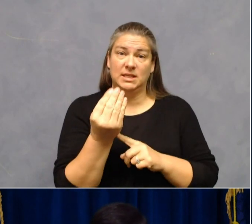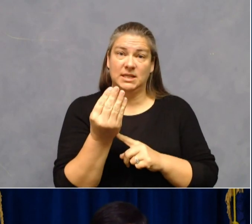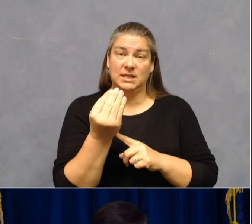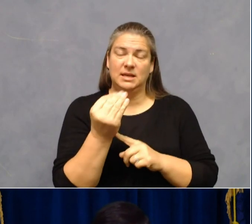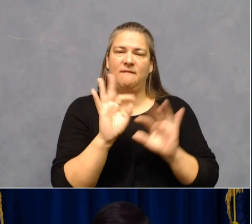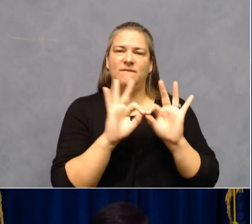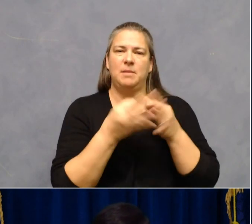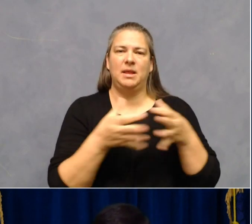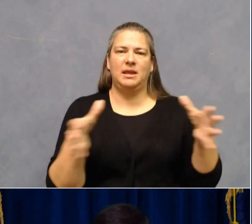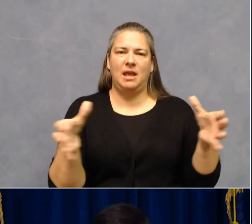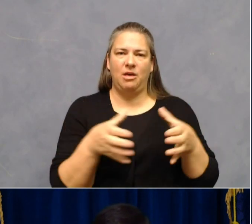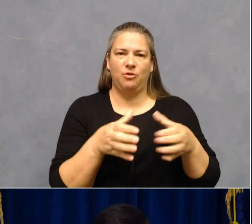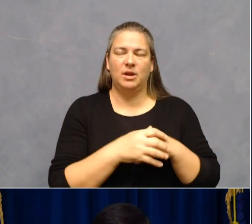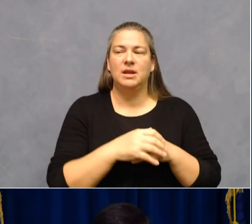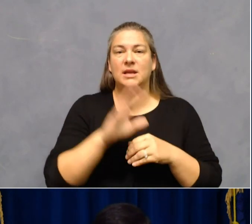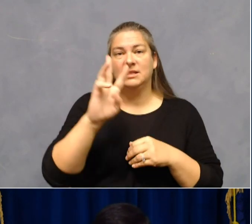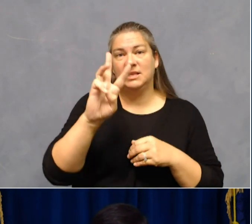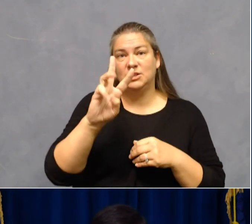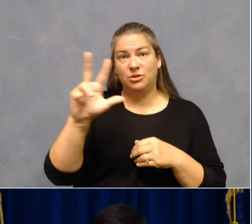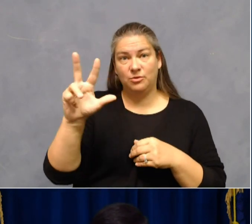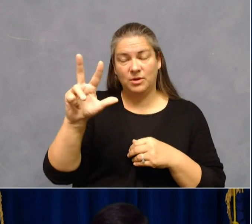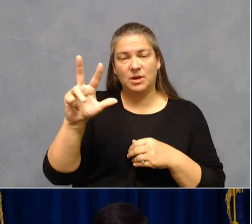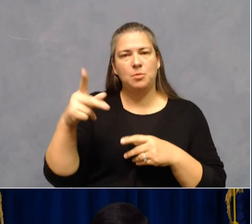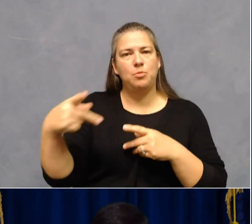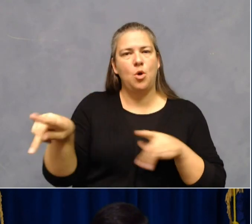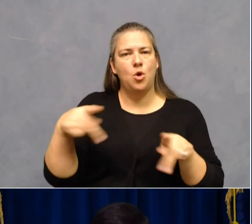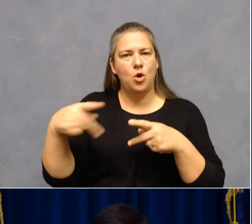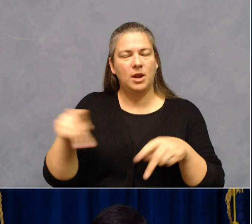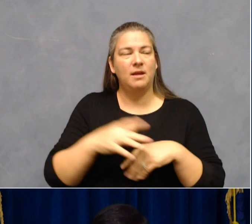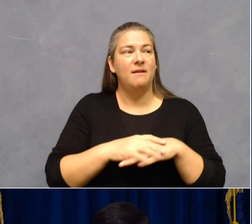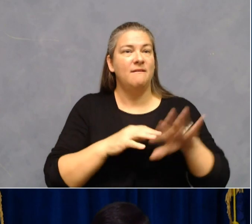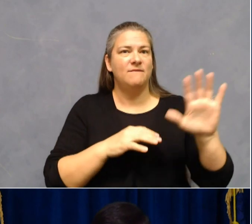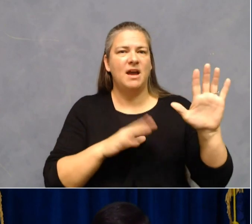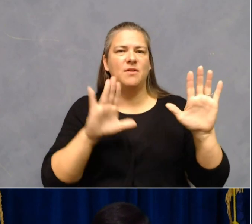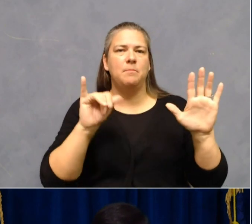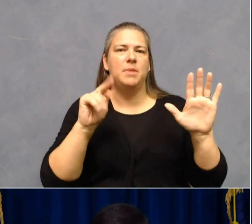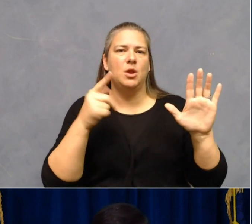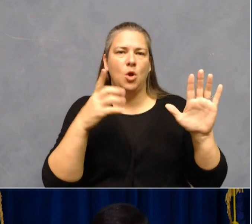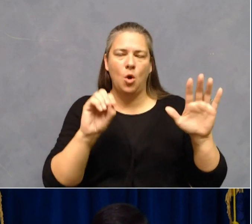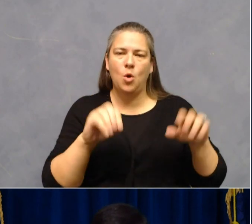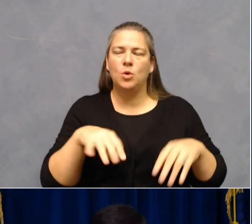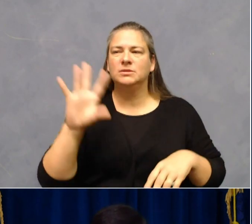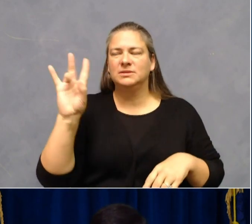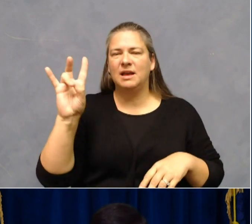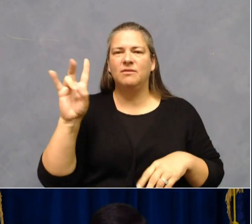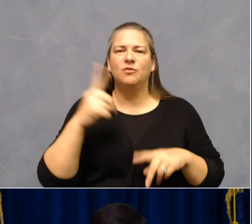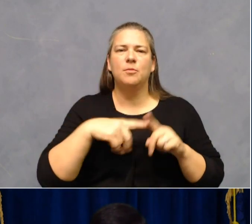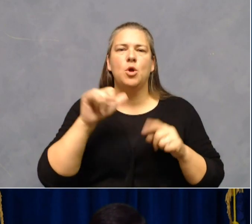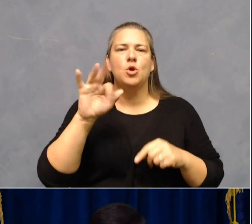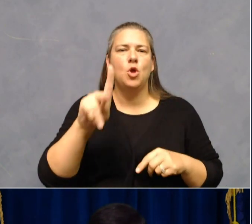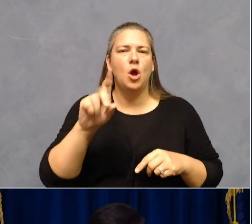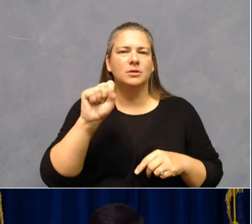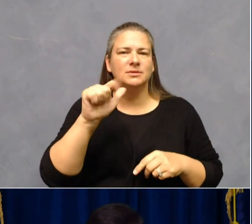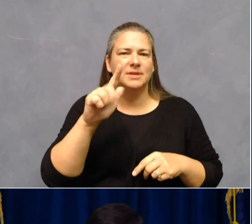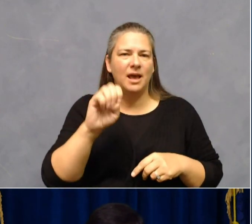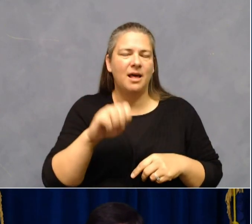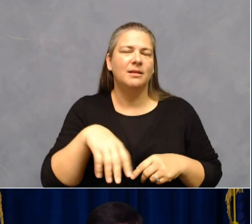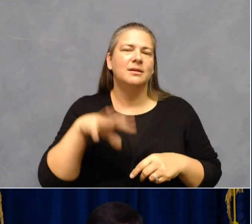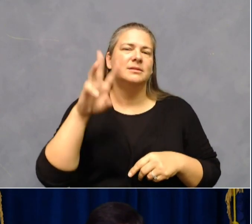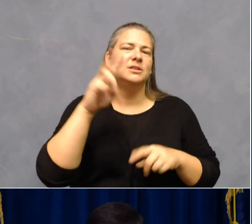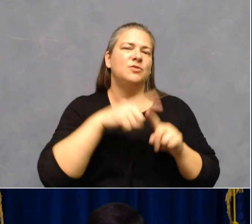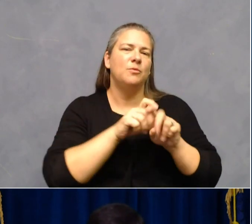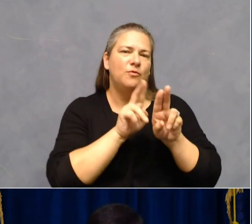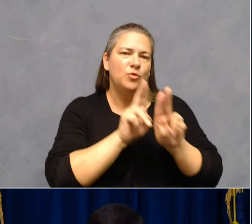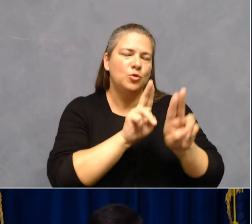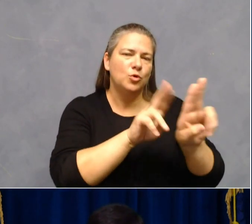gatherings, 63 parties, 5 bingo halls, 7 from yard sales, 6 cases from funerals, 8 cases and